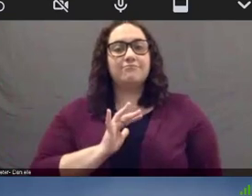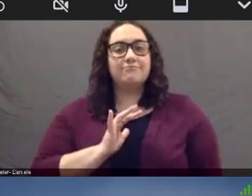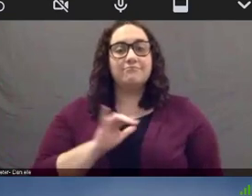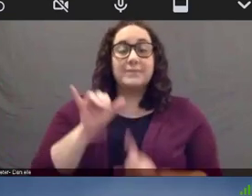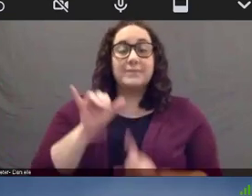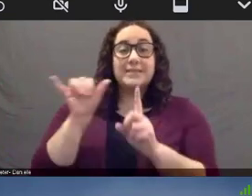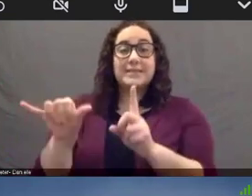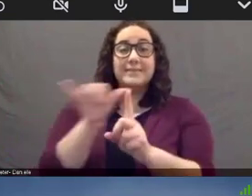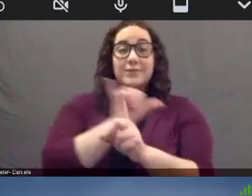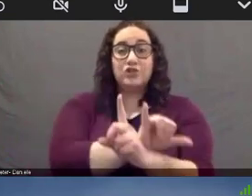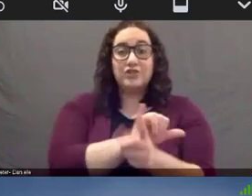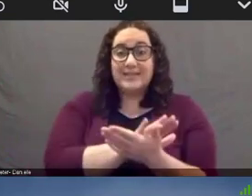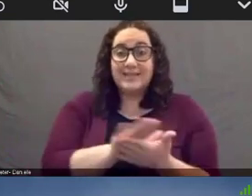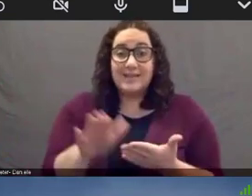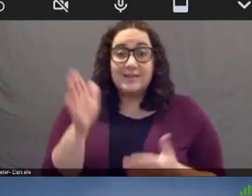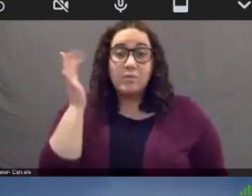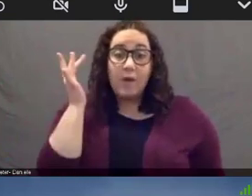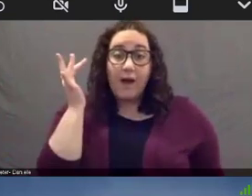zero.